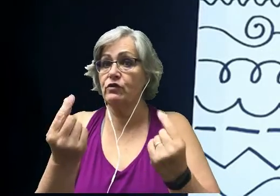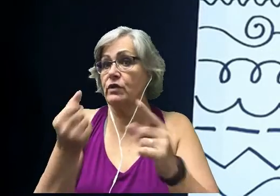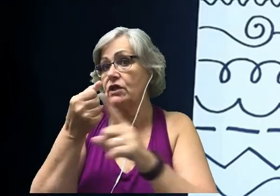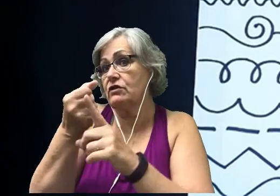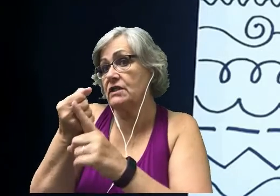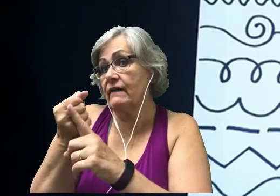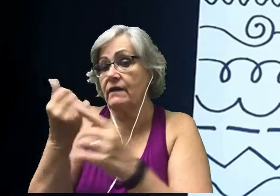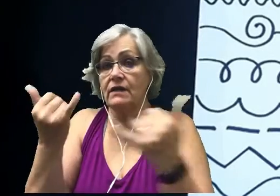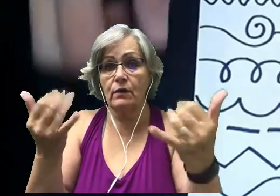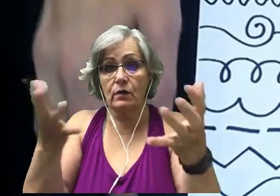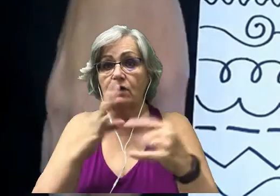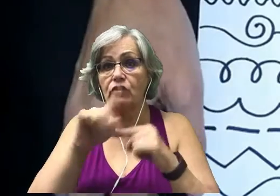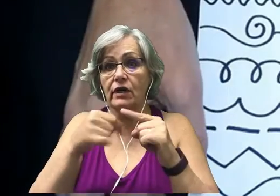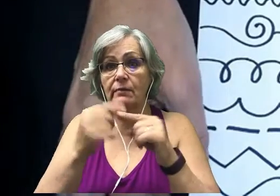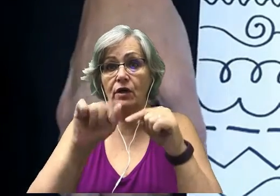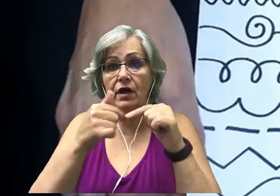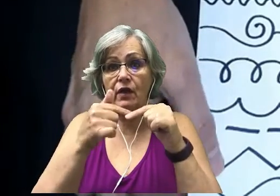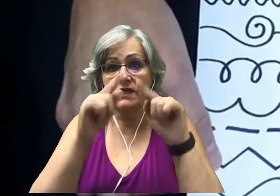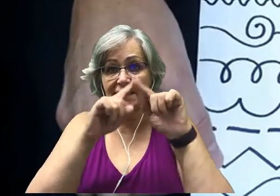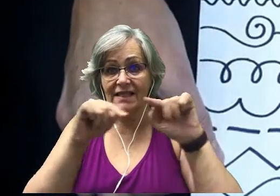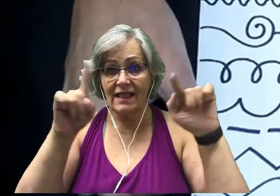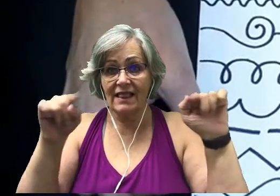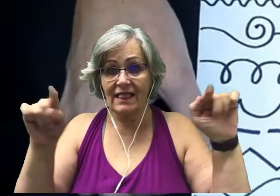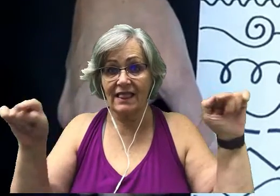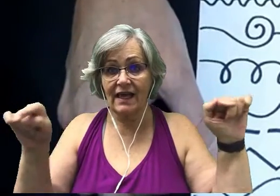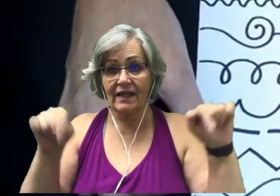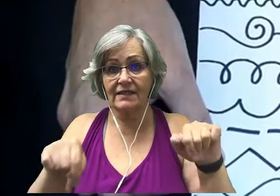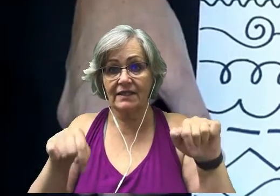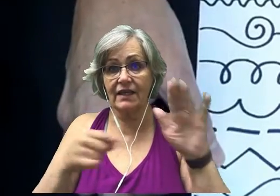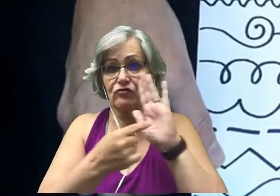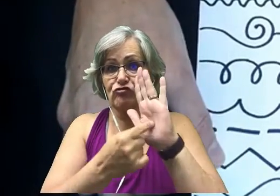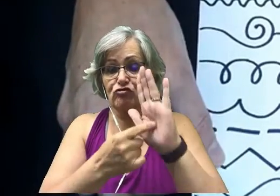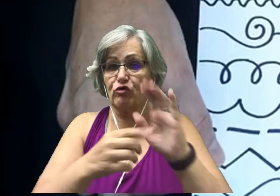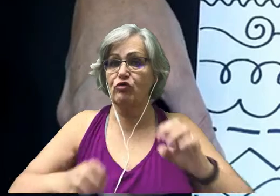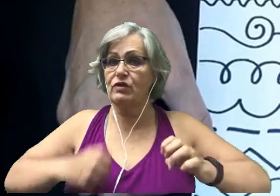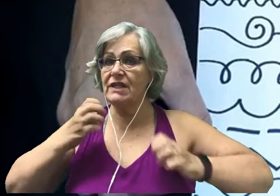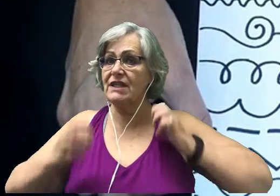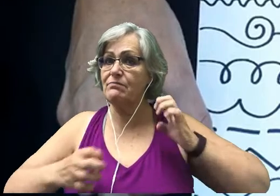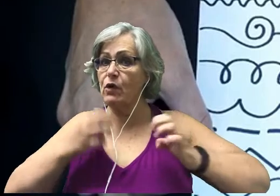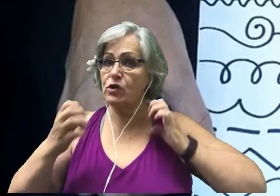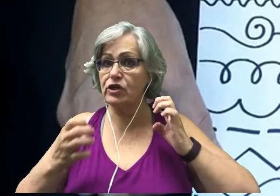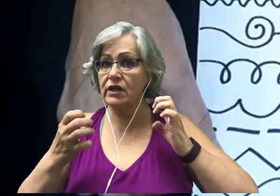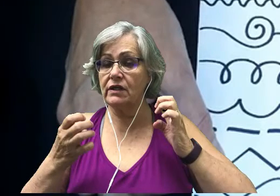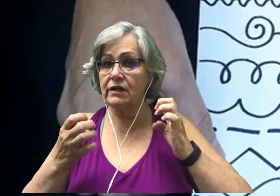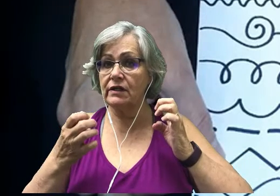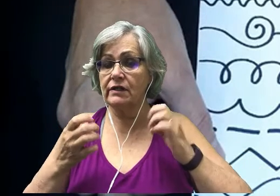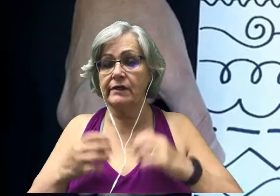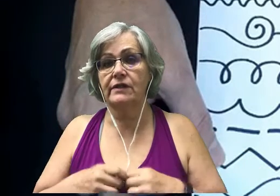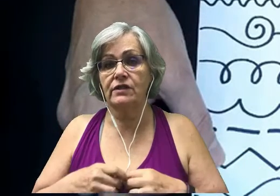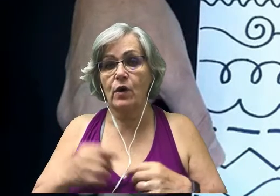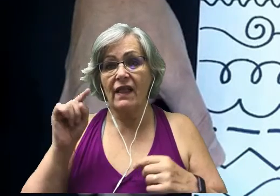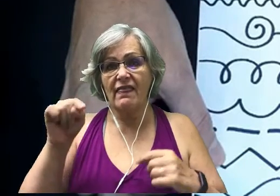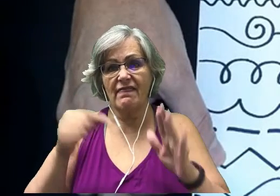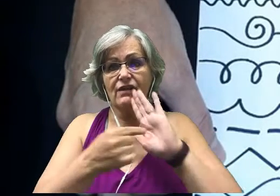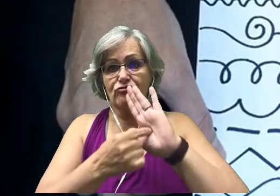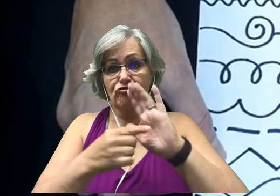proud of too. Now we want to talk about how these kinds of lines can give you the impression of an emotion, or they can do